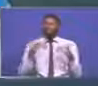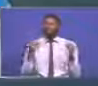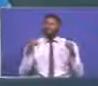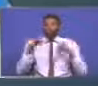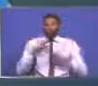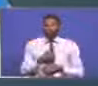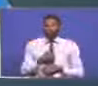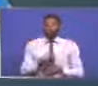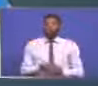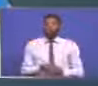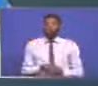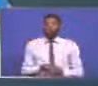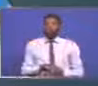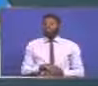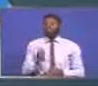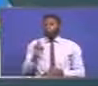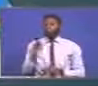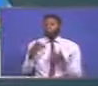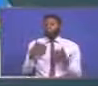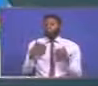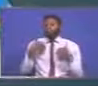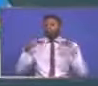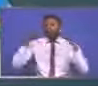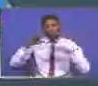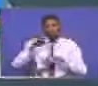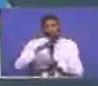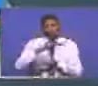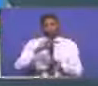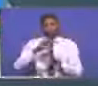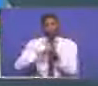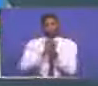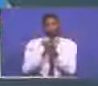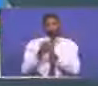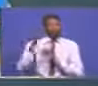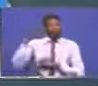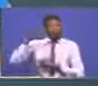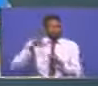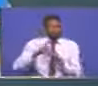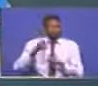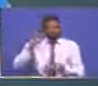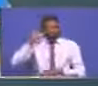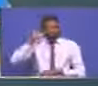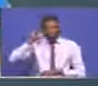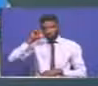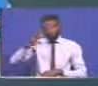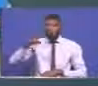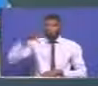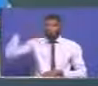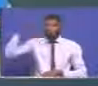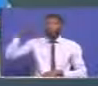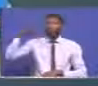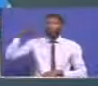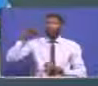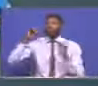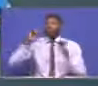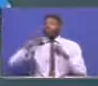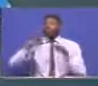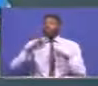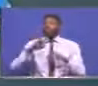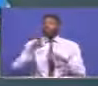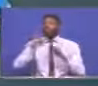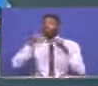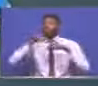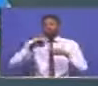experience rains in the afternoon accompanied by sunny intervals. Sunny intervals in the coastal region, a good idea to go by the beach for a walk or a